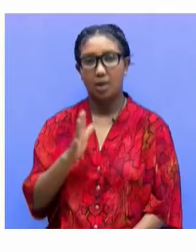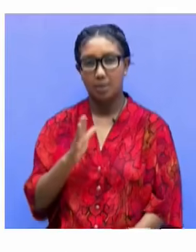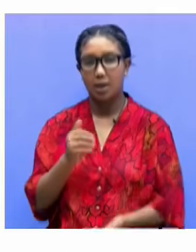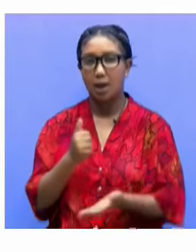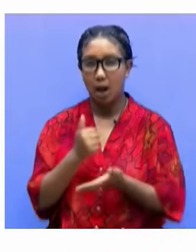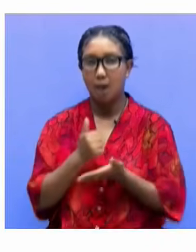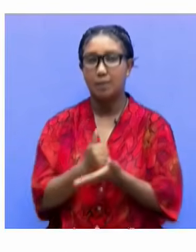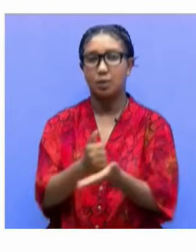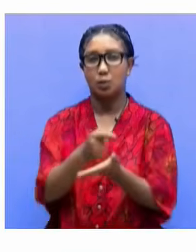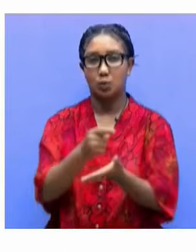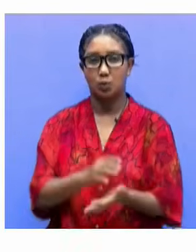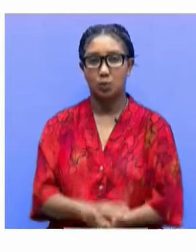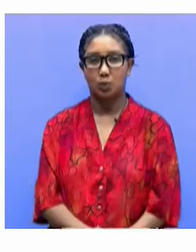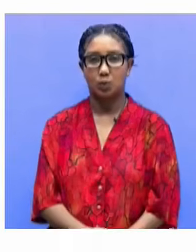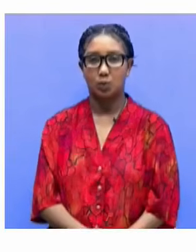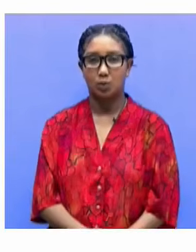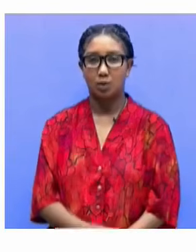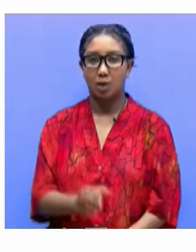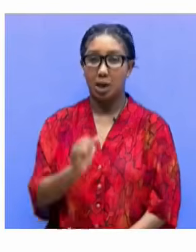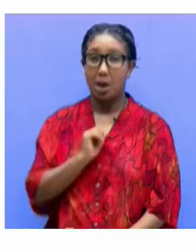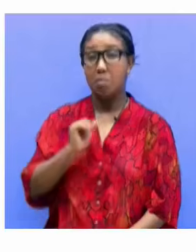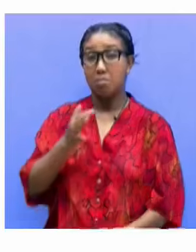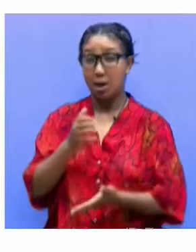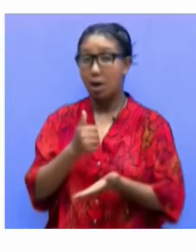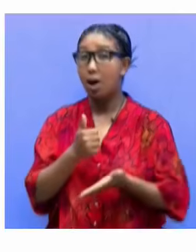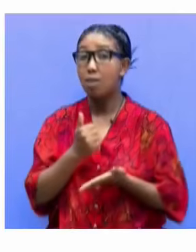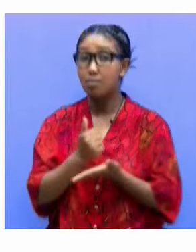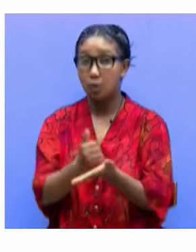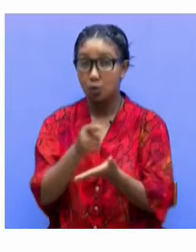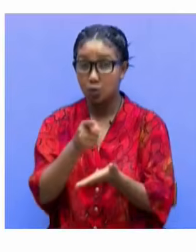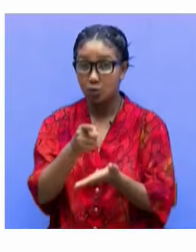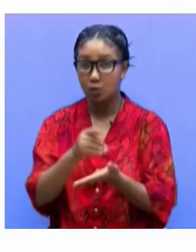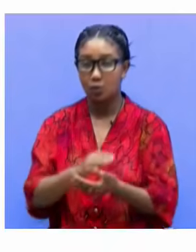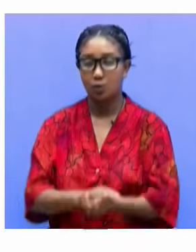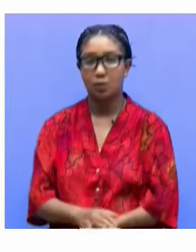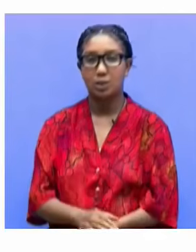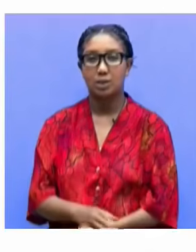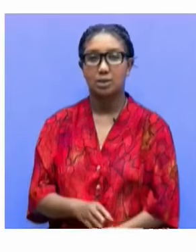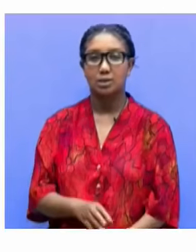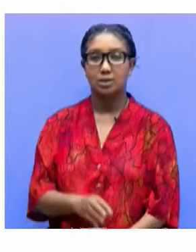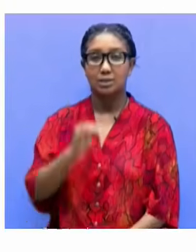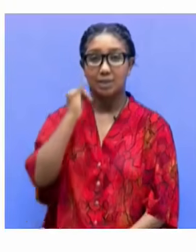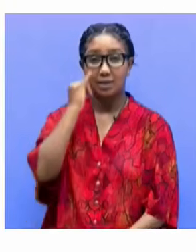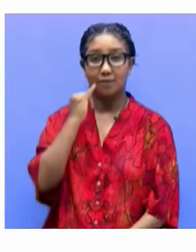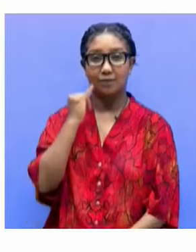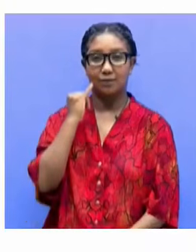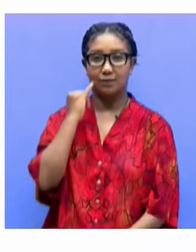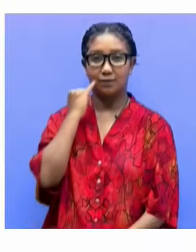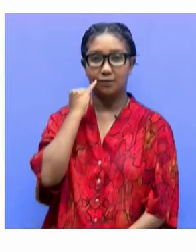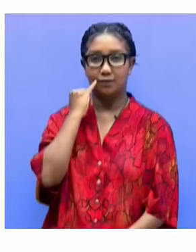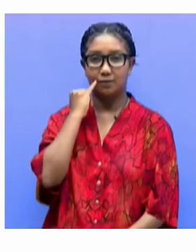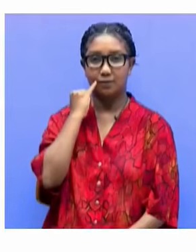help you. I may help you if